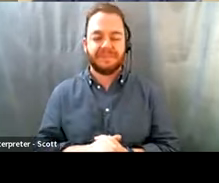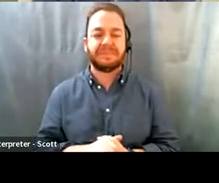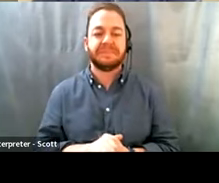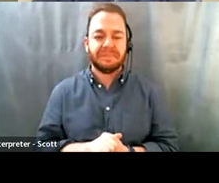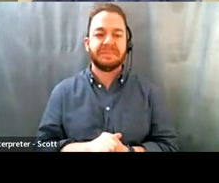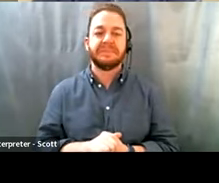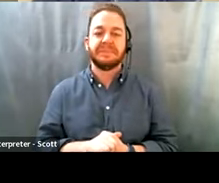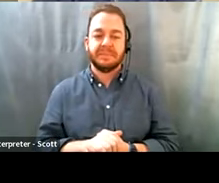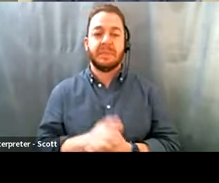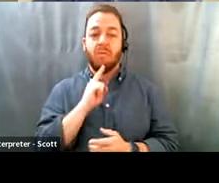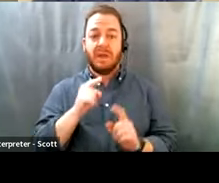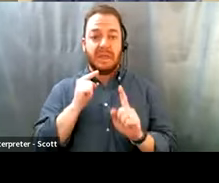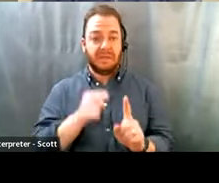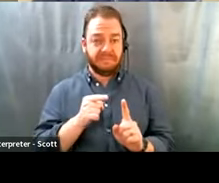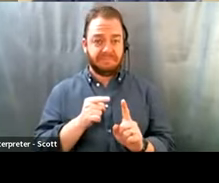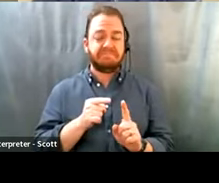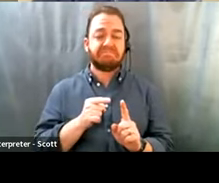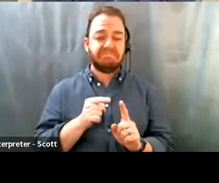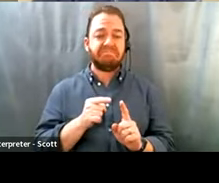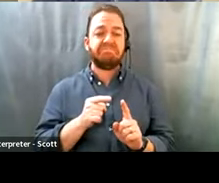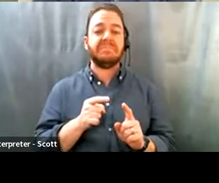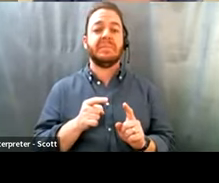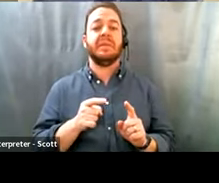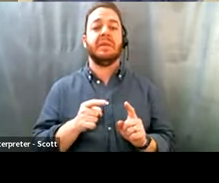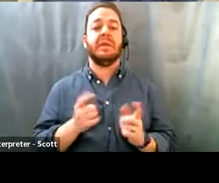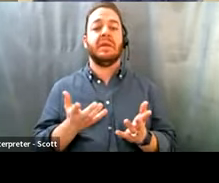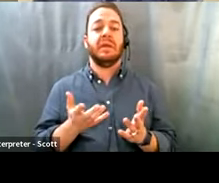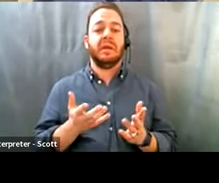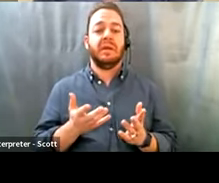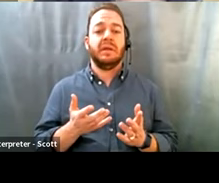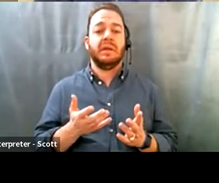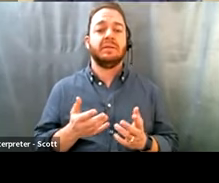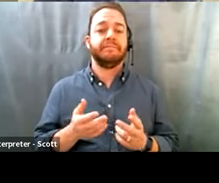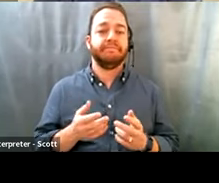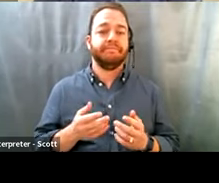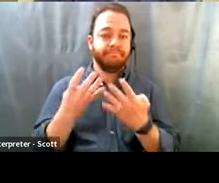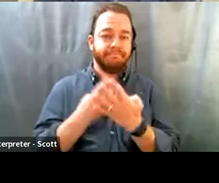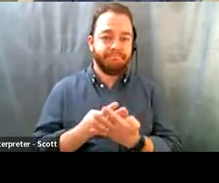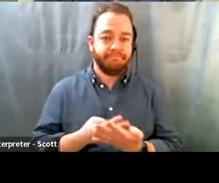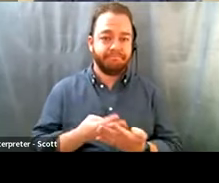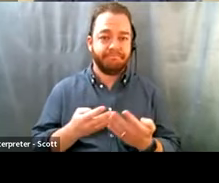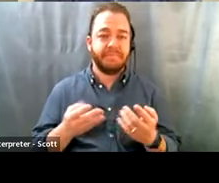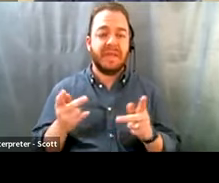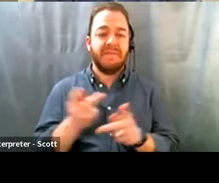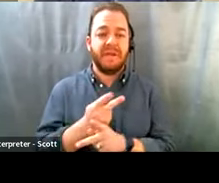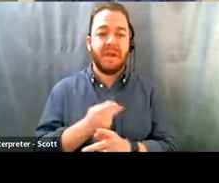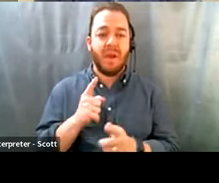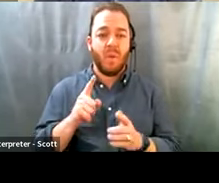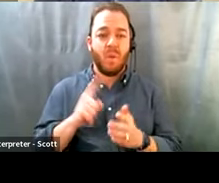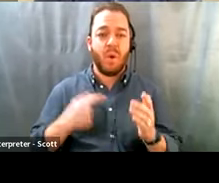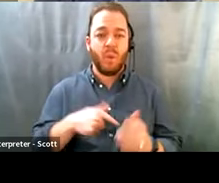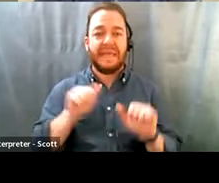Mm-hmm. So it's a matter of really, you know, distilling it down to the things that we really can do. And